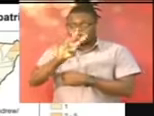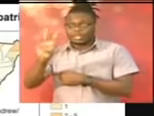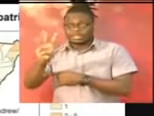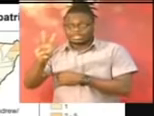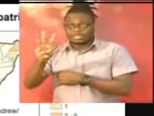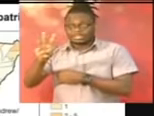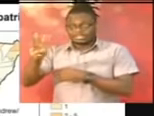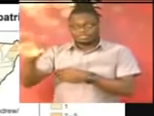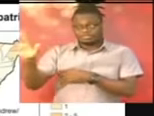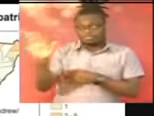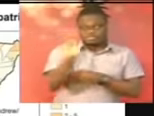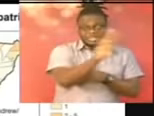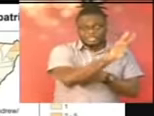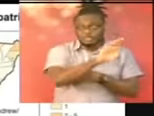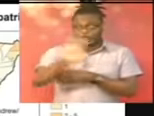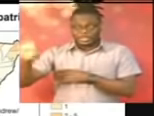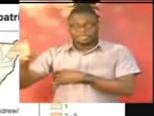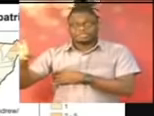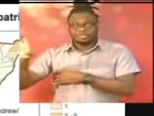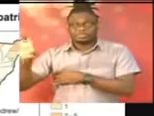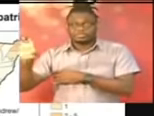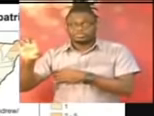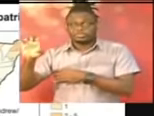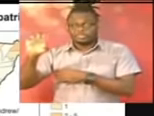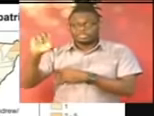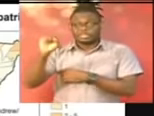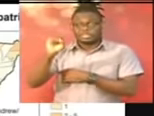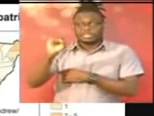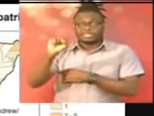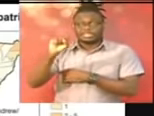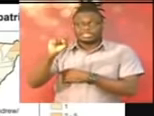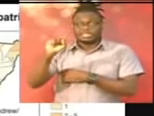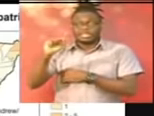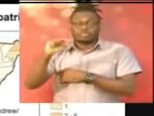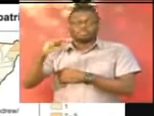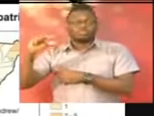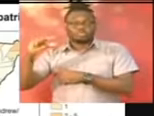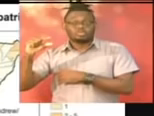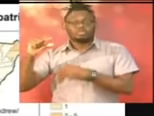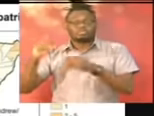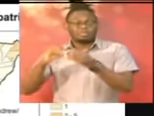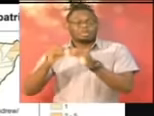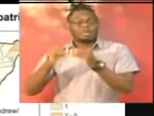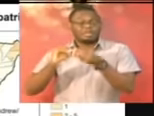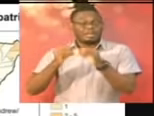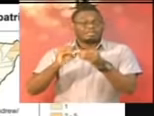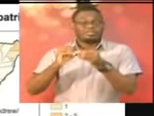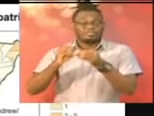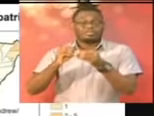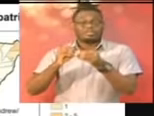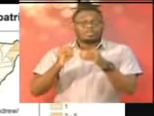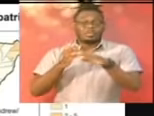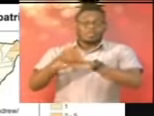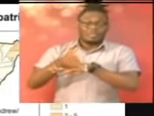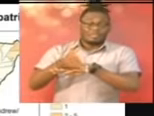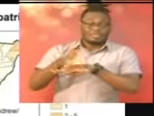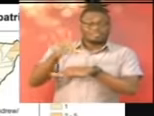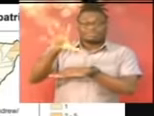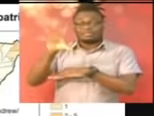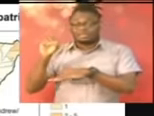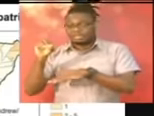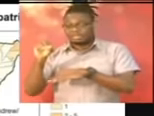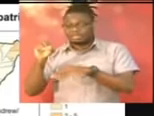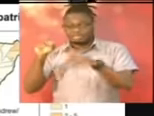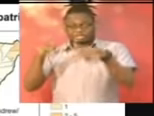County Caroni, recording very high numbers of cases, in several cases being over 50 per community. If we take a look